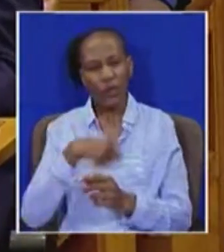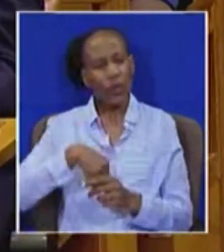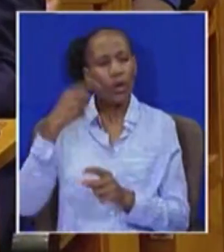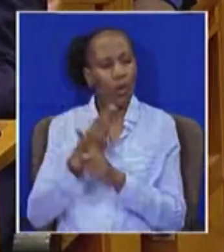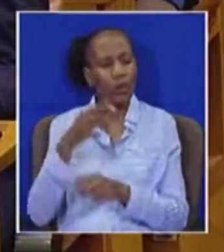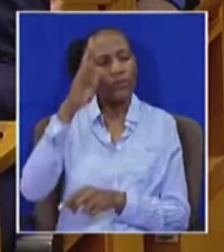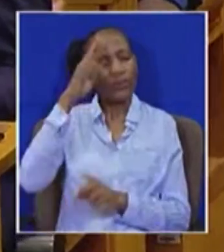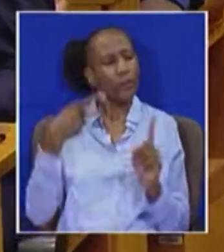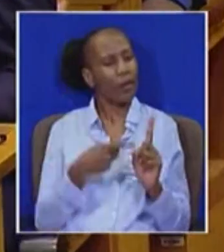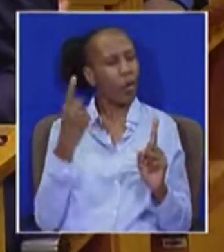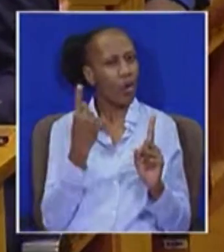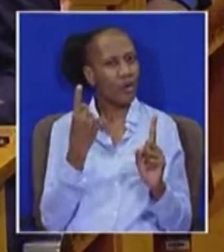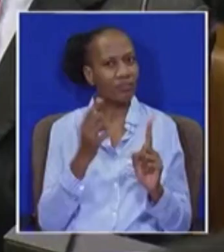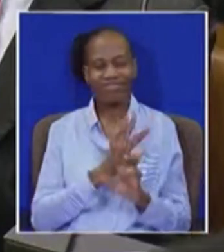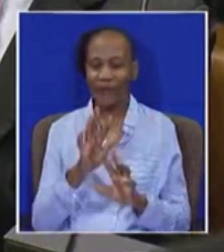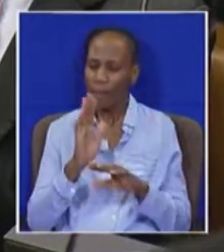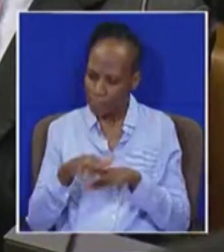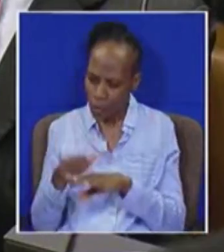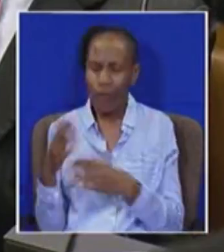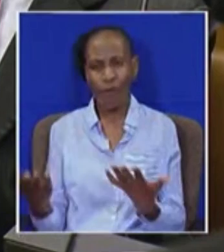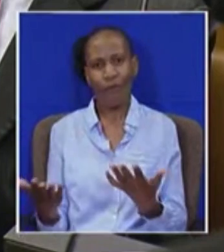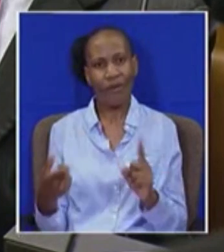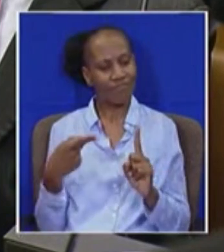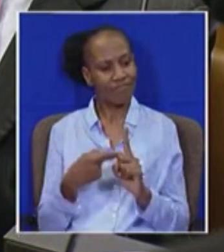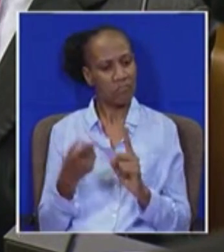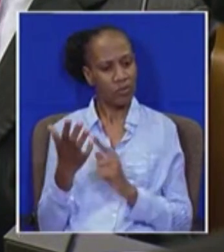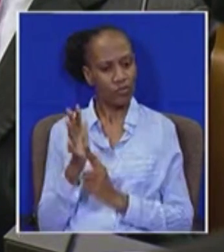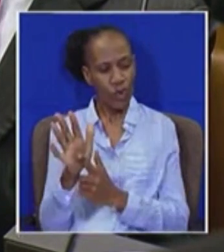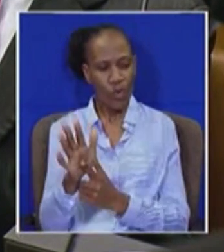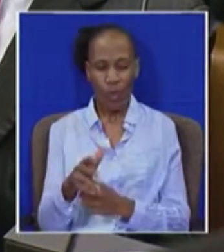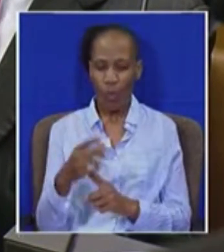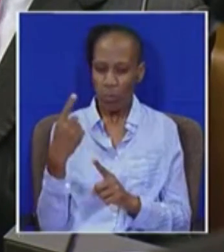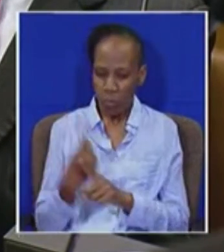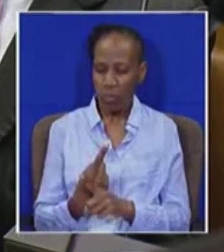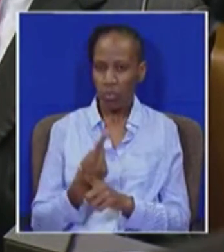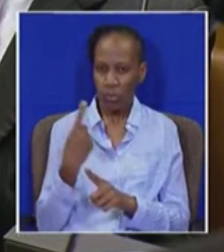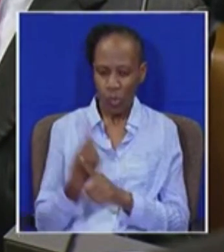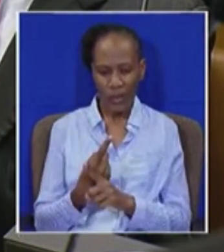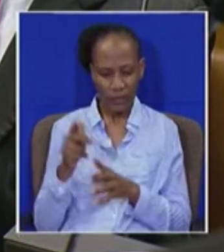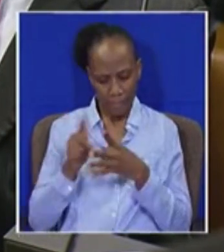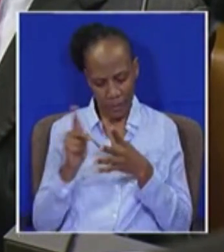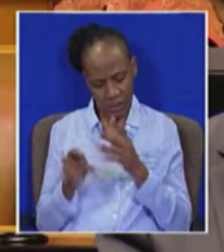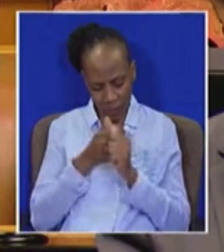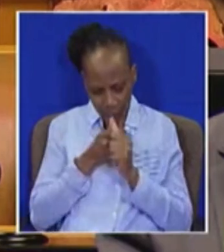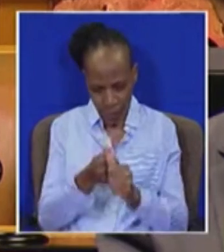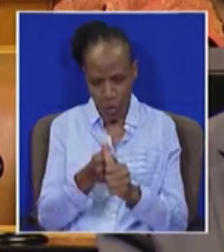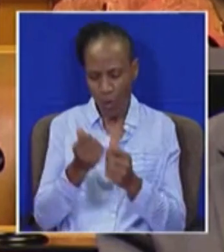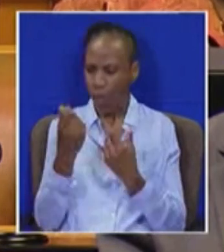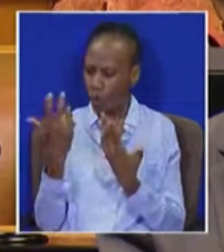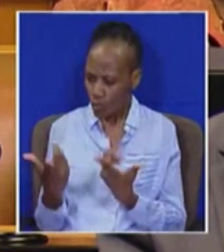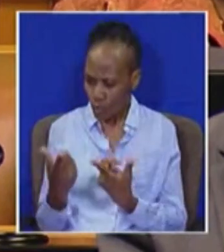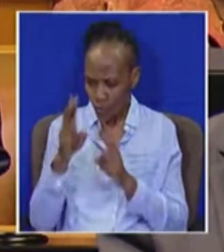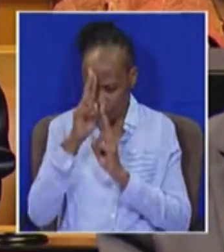and academic matter. He is a product of deeply ingrained principles and values,